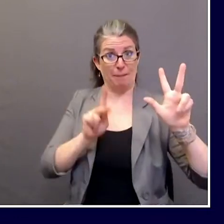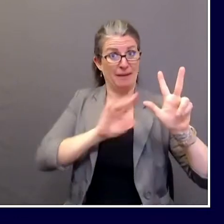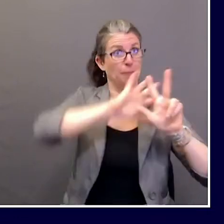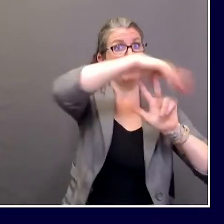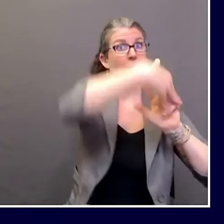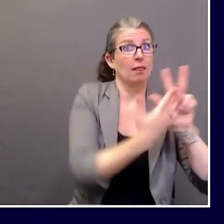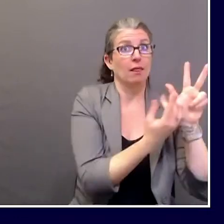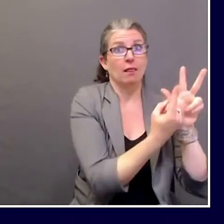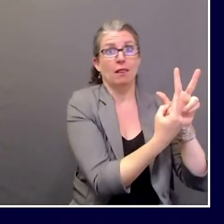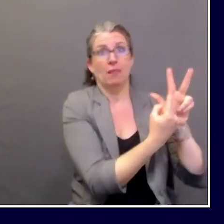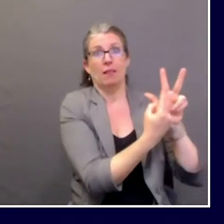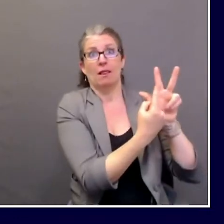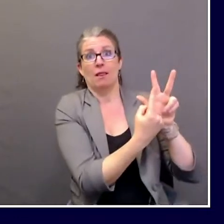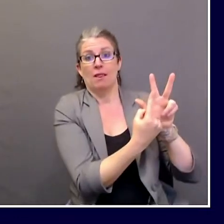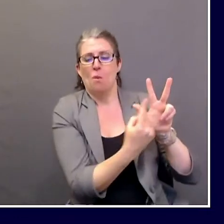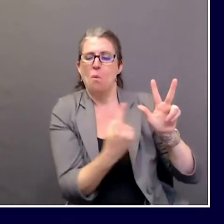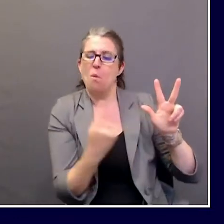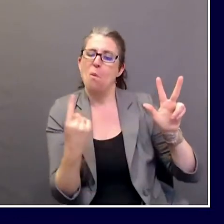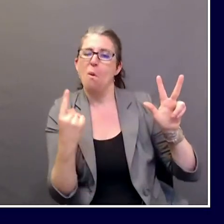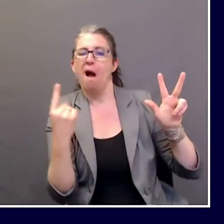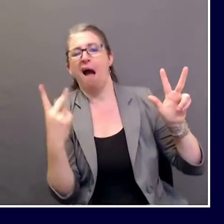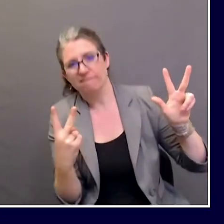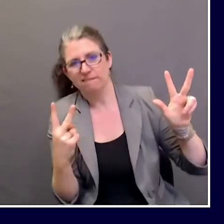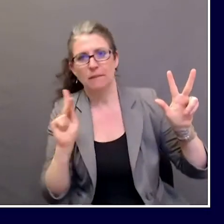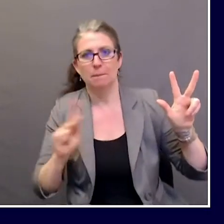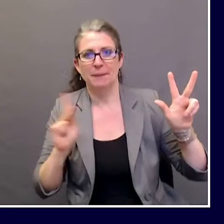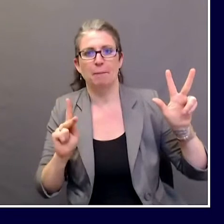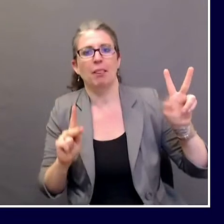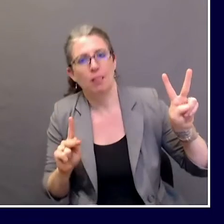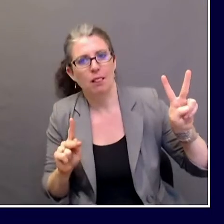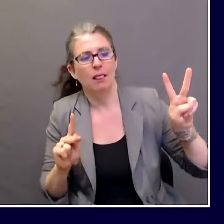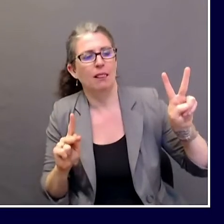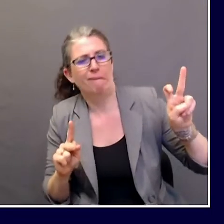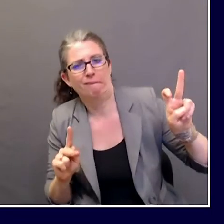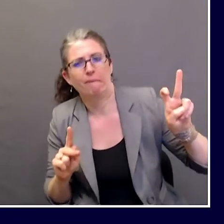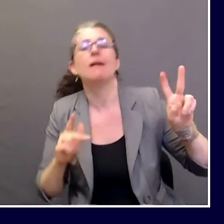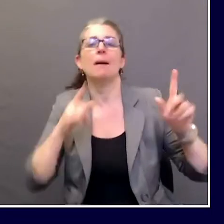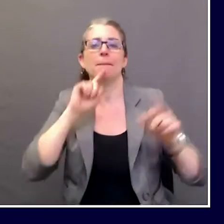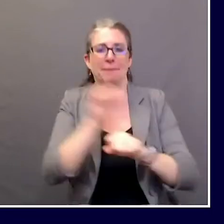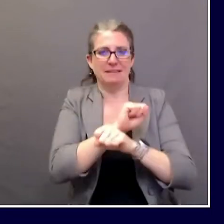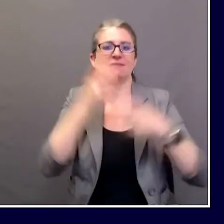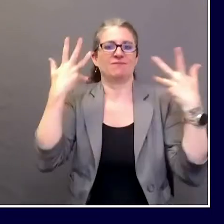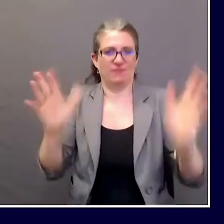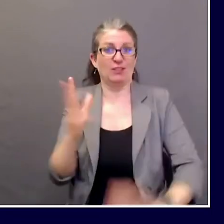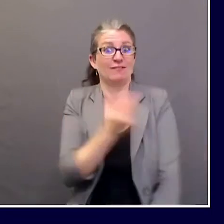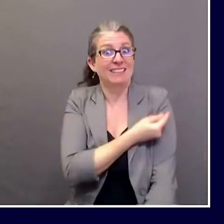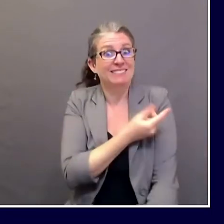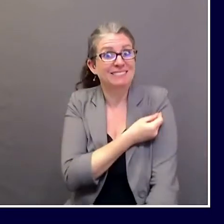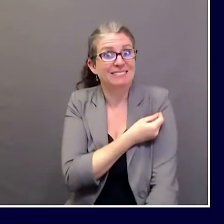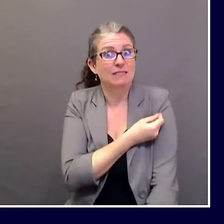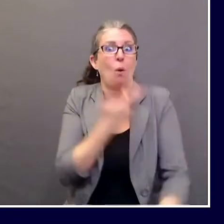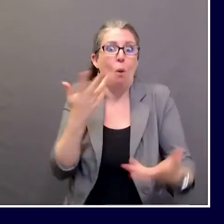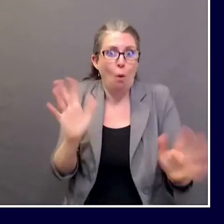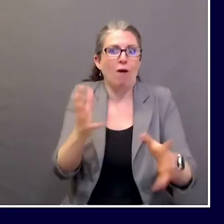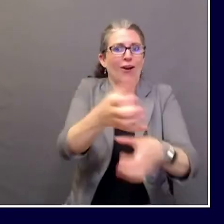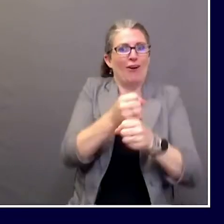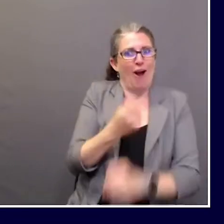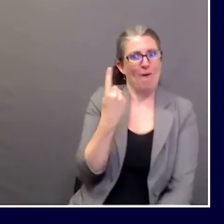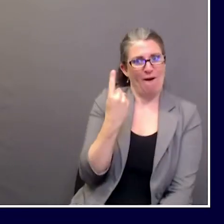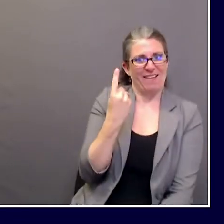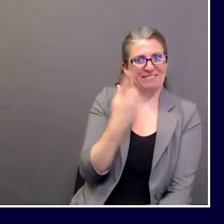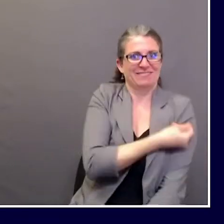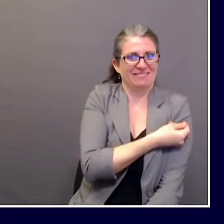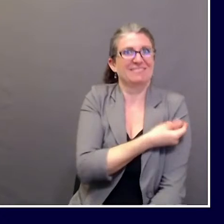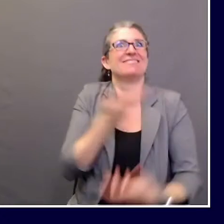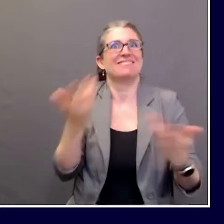be vaccinated, that is to say 16 and over, more than 1 in every 3 eligible Maine people